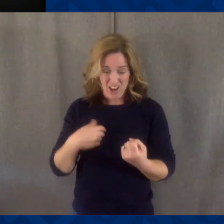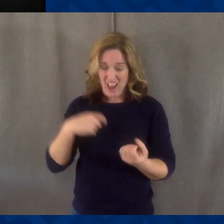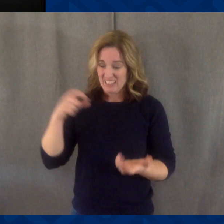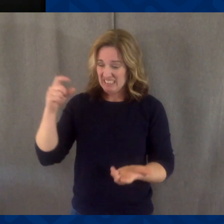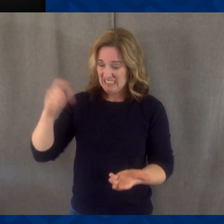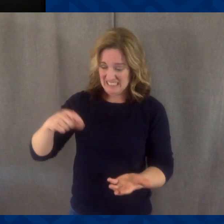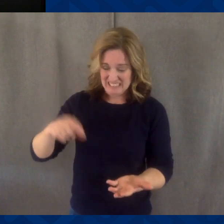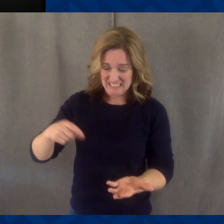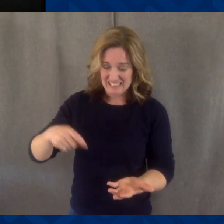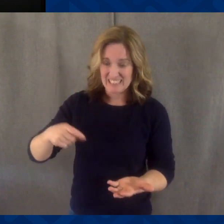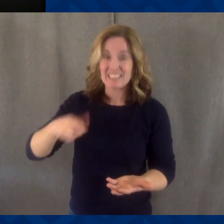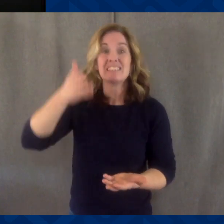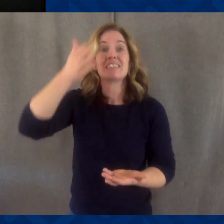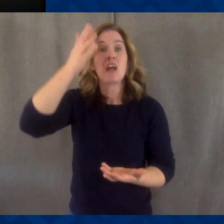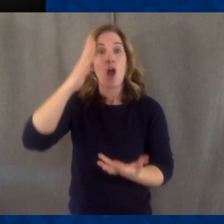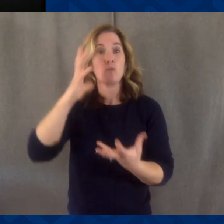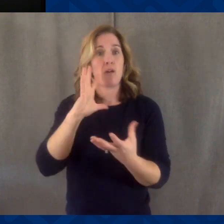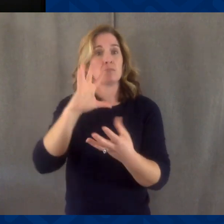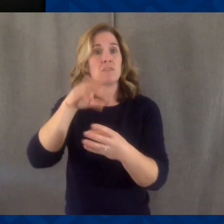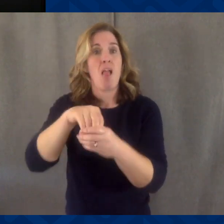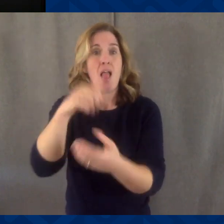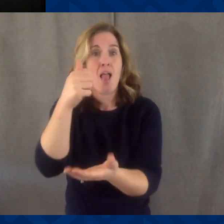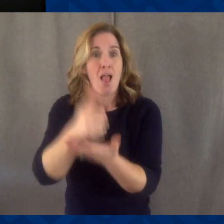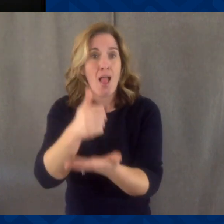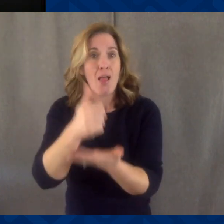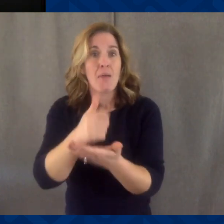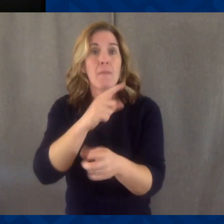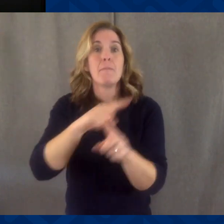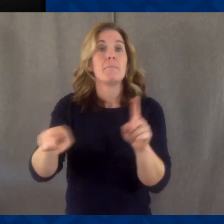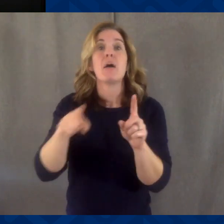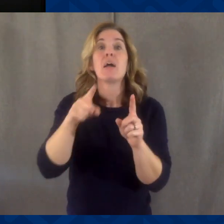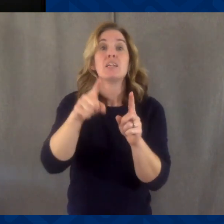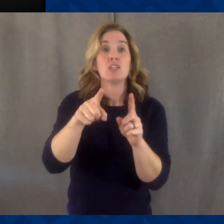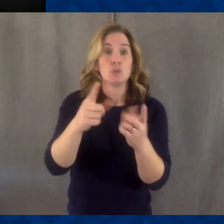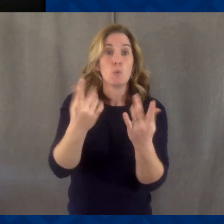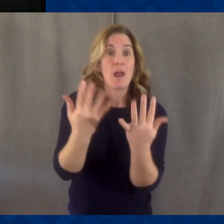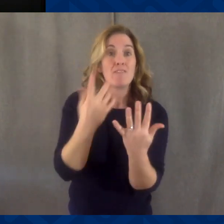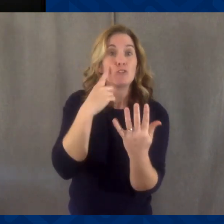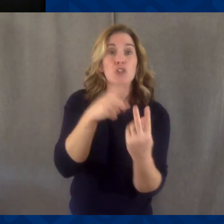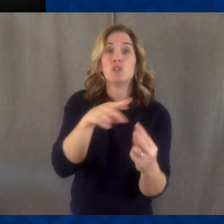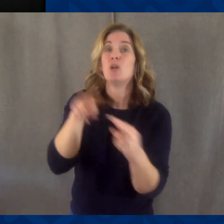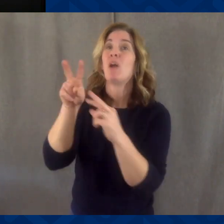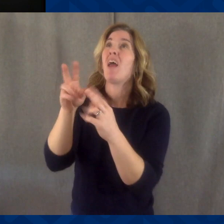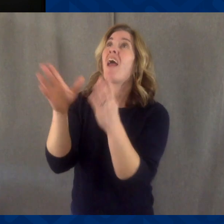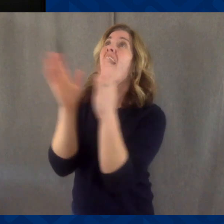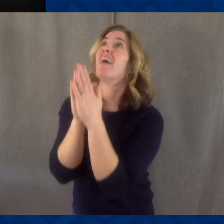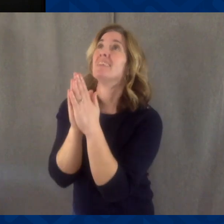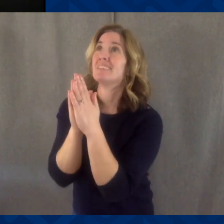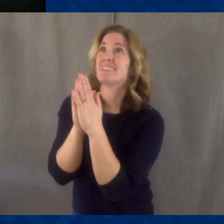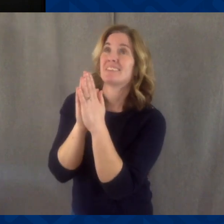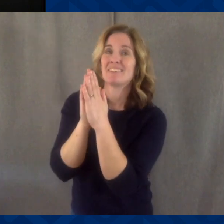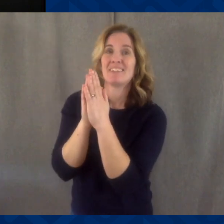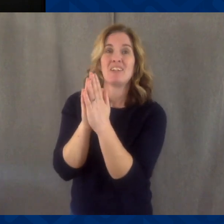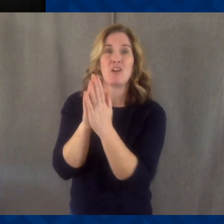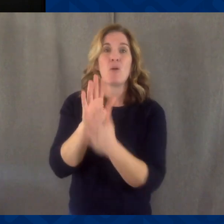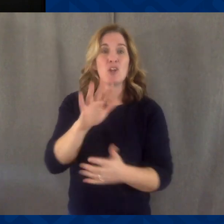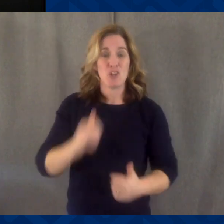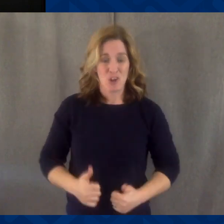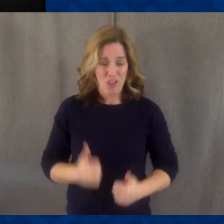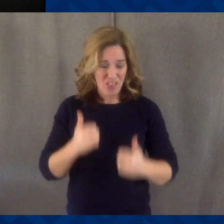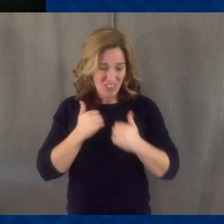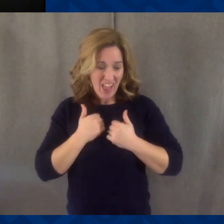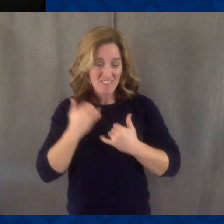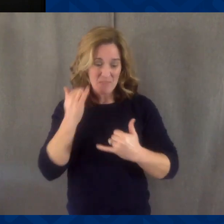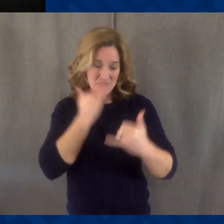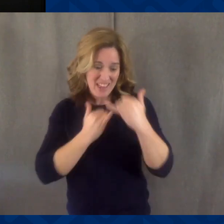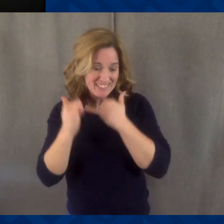God wants to fix you, but he may be just waiting for you to give him all the pieces. It's in the cracks of your life. It's in the brokenness of your life that the